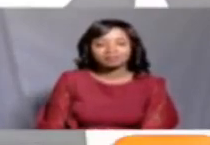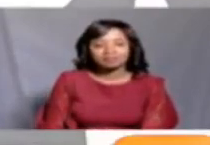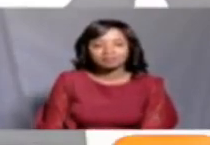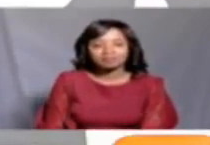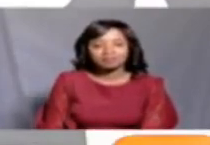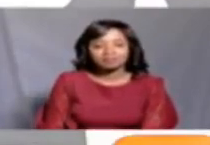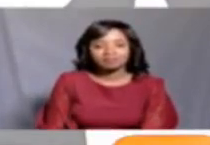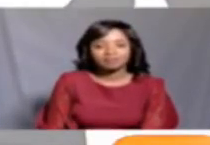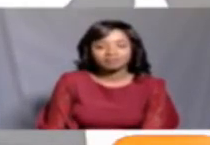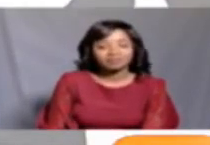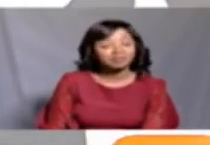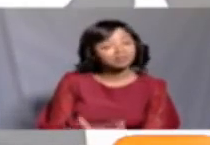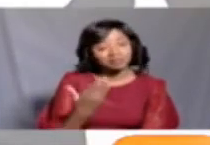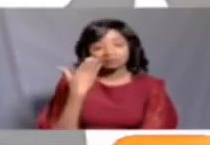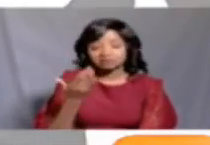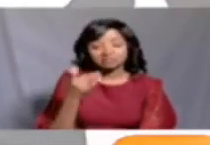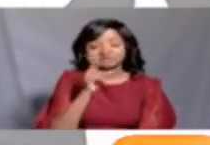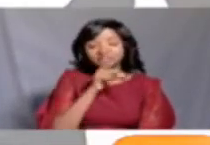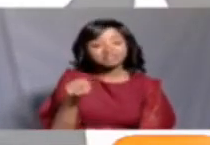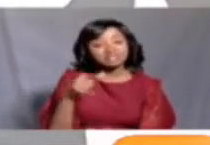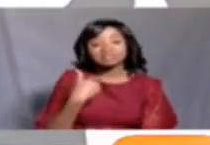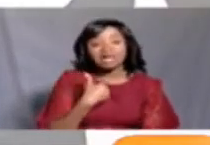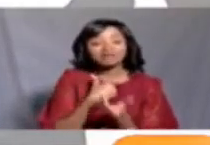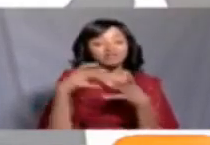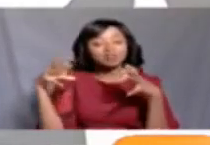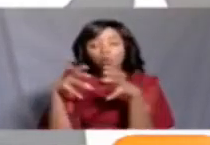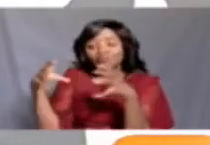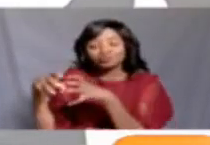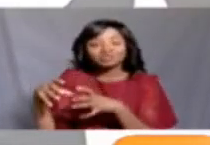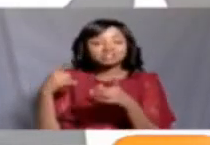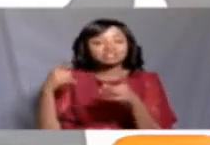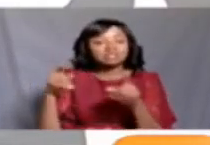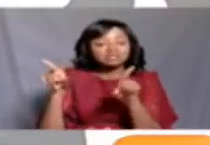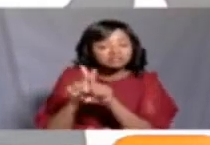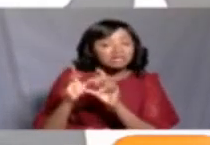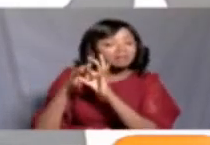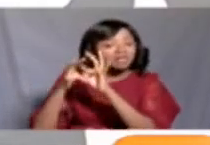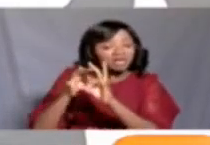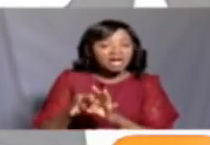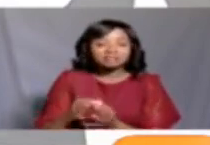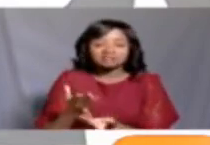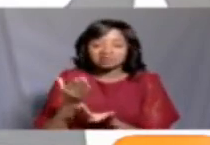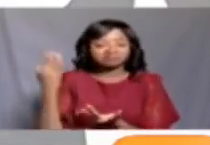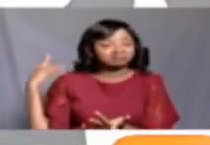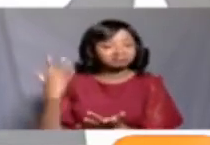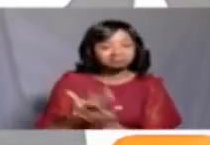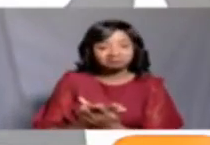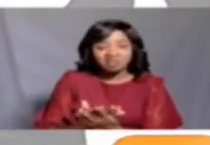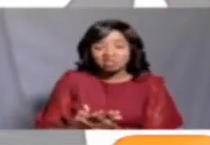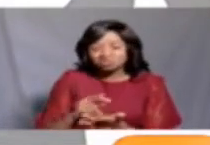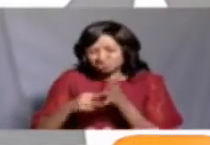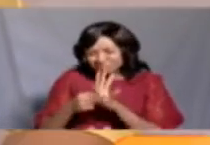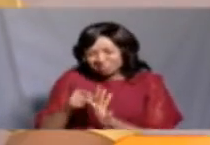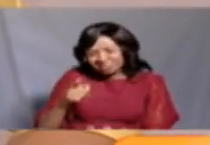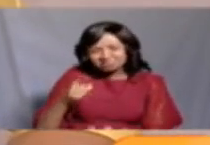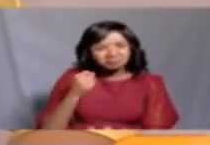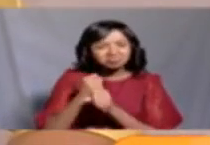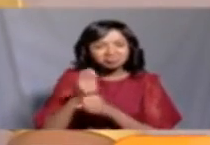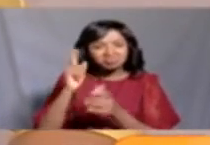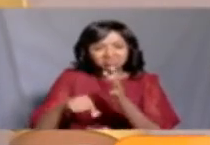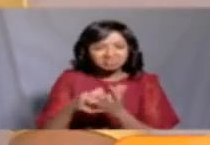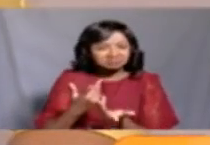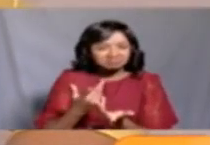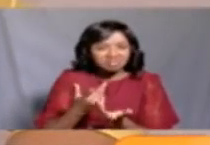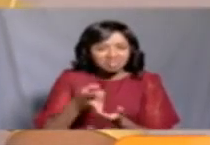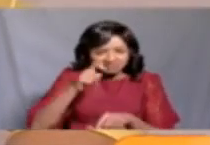something that's embedded in community and culture that we see a lot of. Mm-hmm. How do you deal with someone like that who says, well, my family thinks